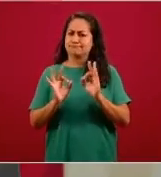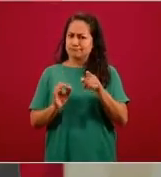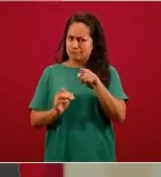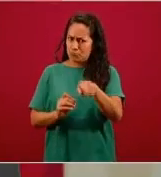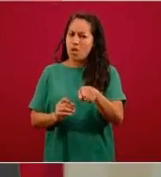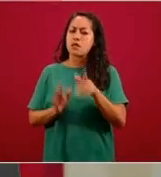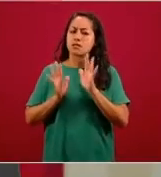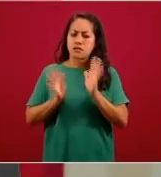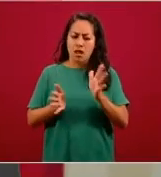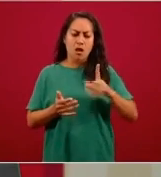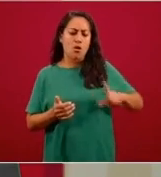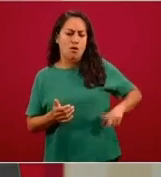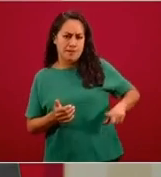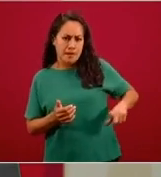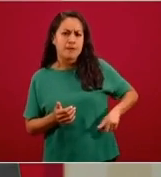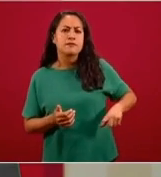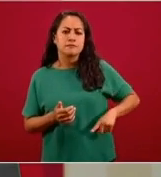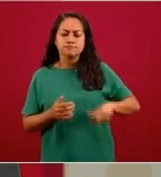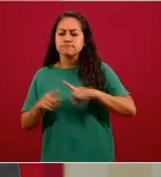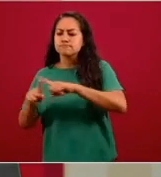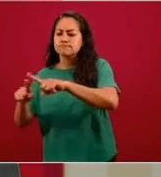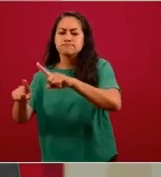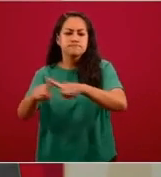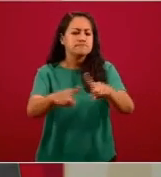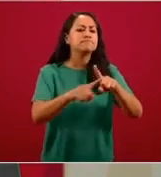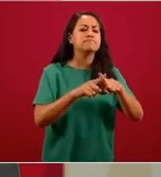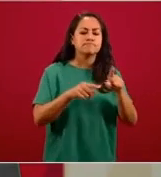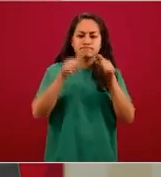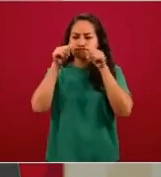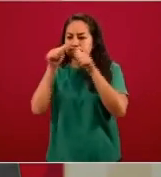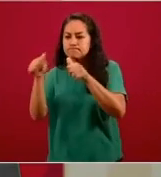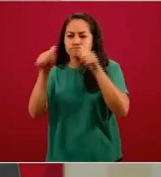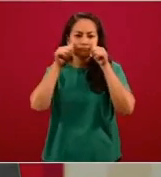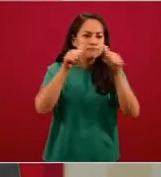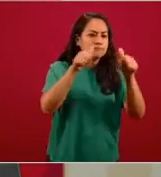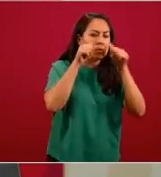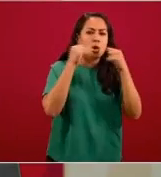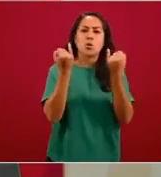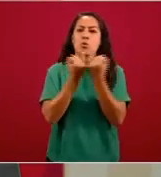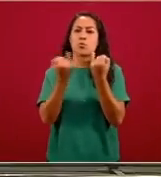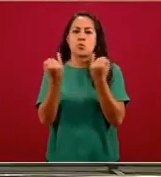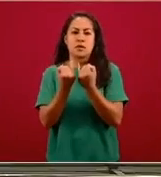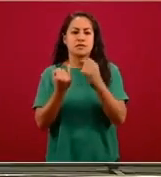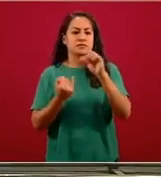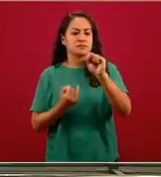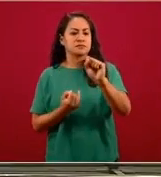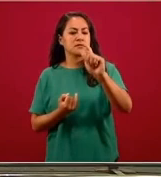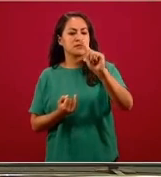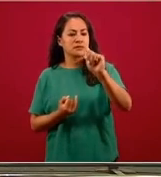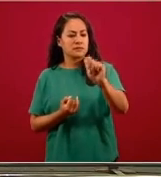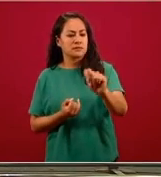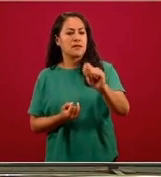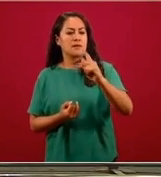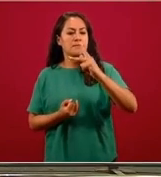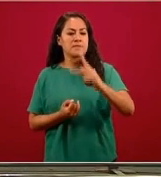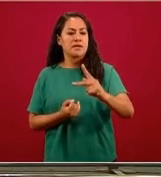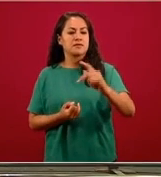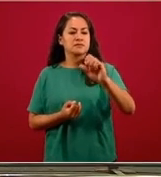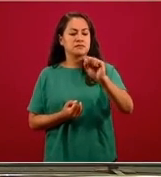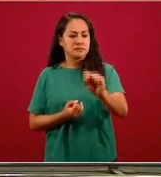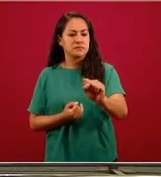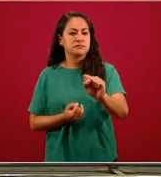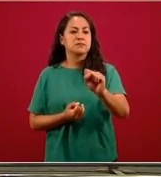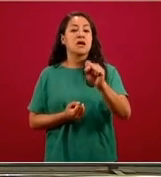This is something that we have also placed in the hands of different levels of government. For example, the Ministry of Labor,